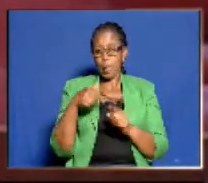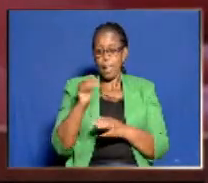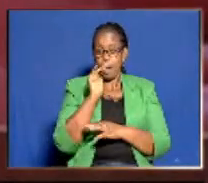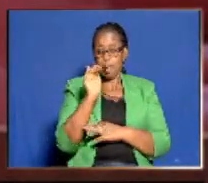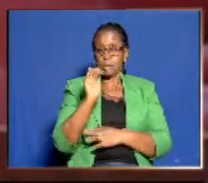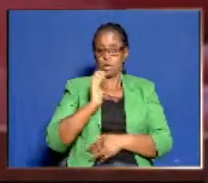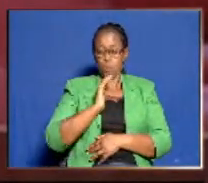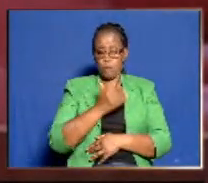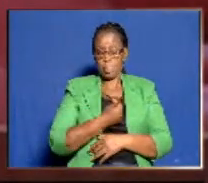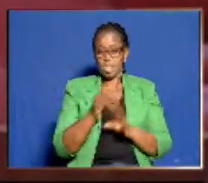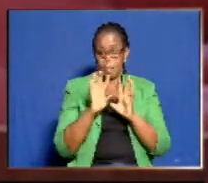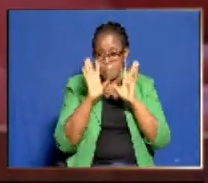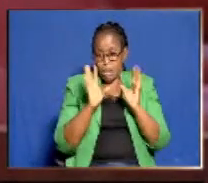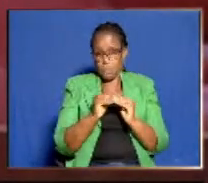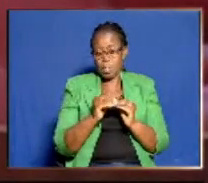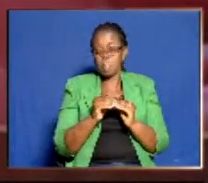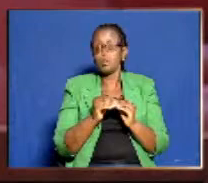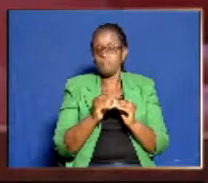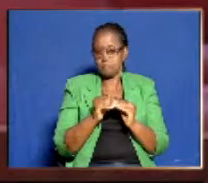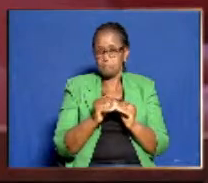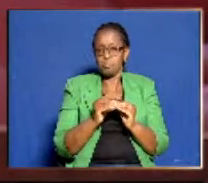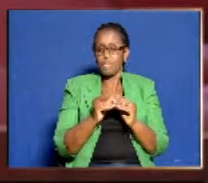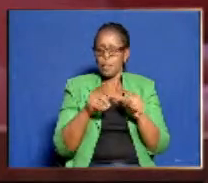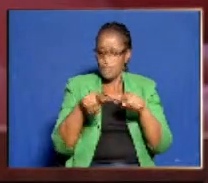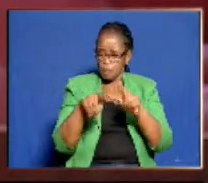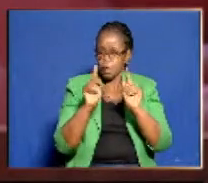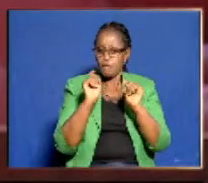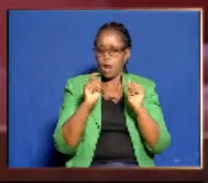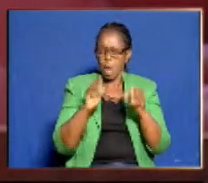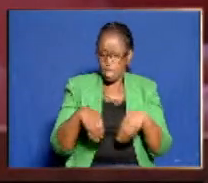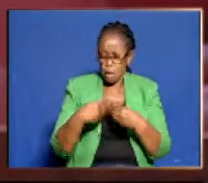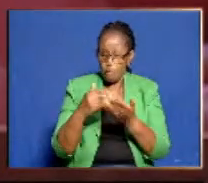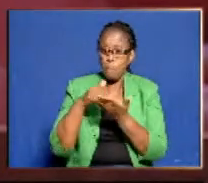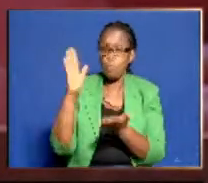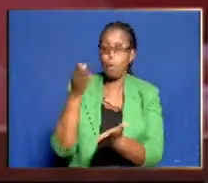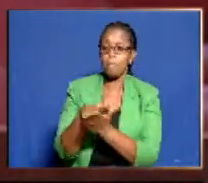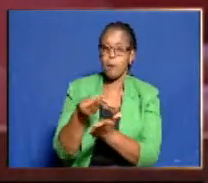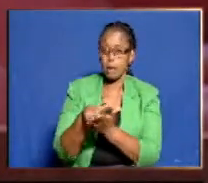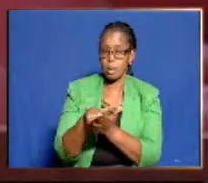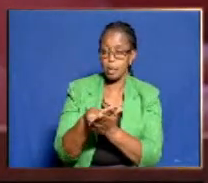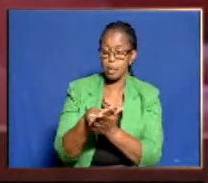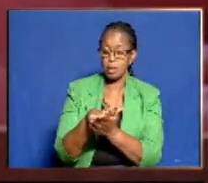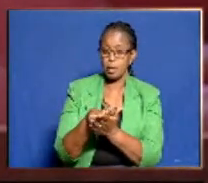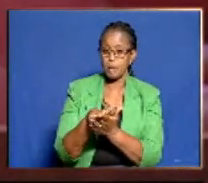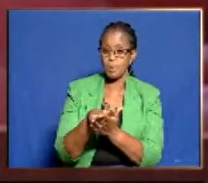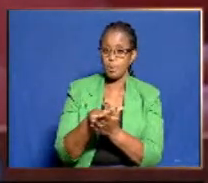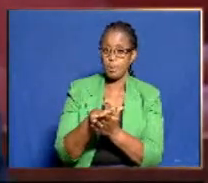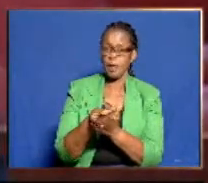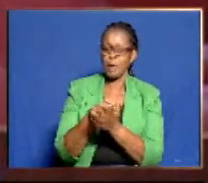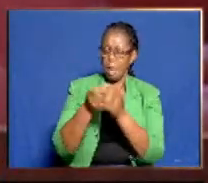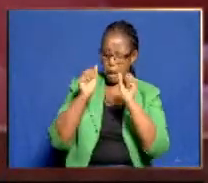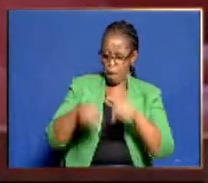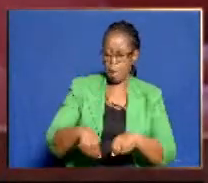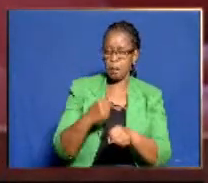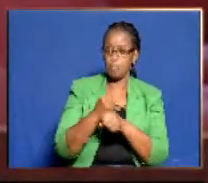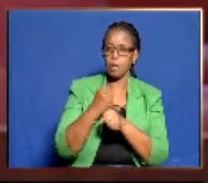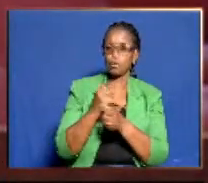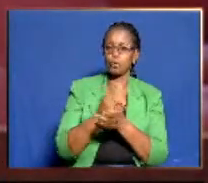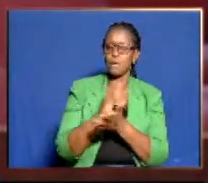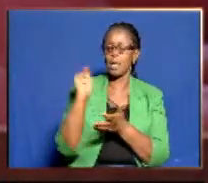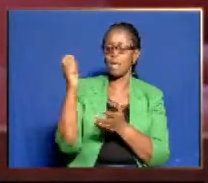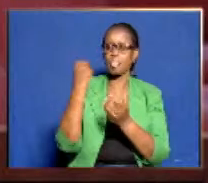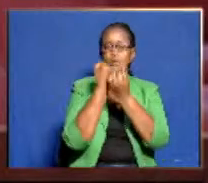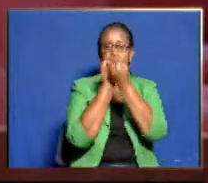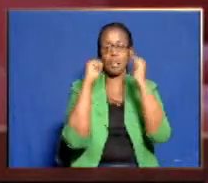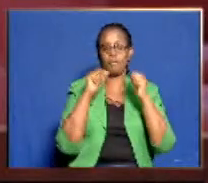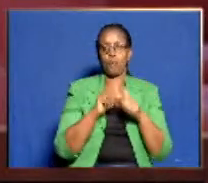and Appropriation to be able to allocate them a little more money so that they will ensure that our country is safe.